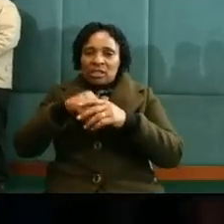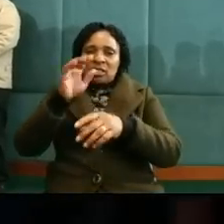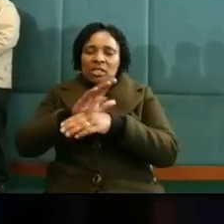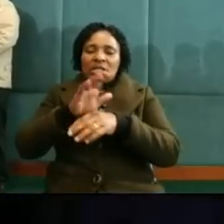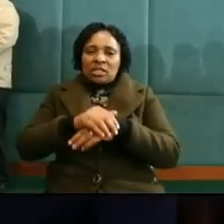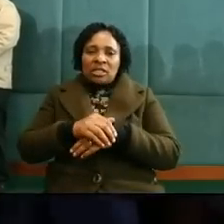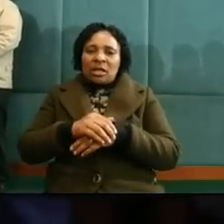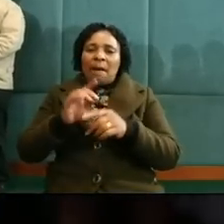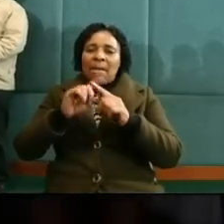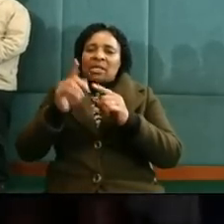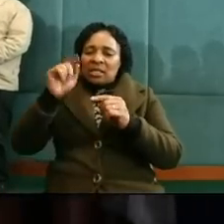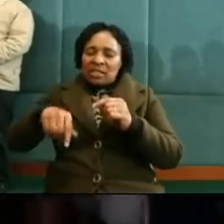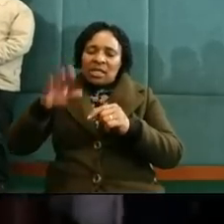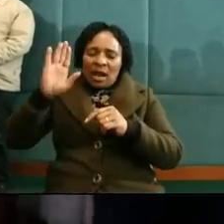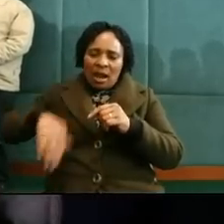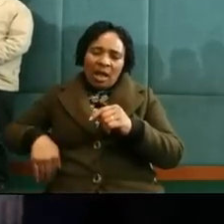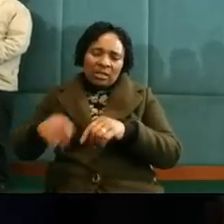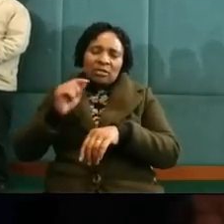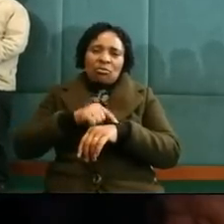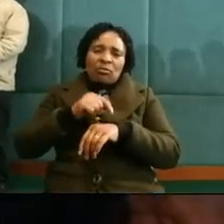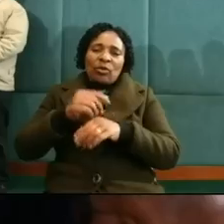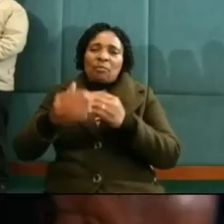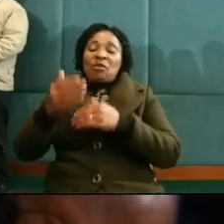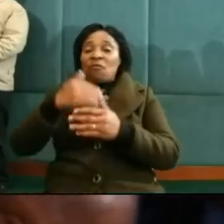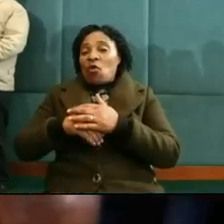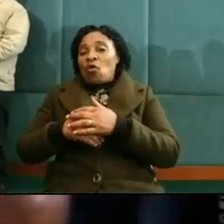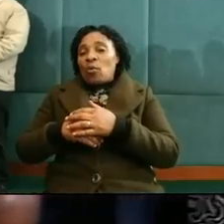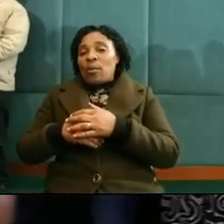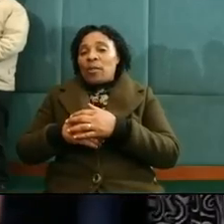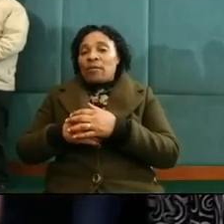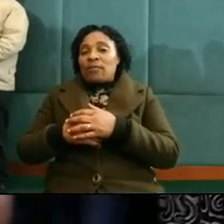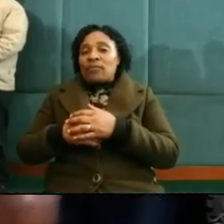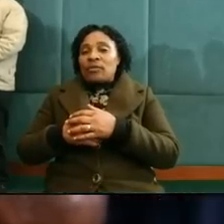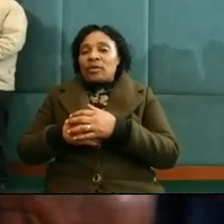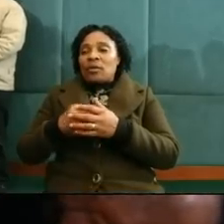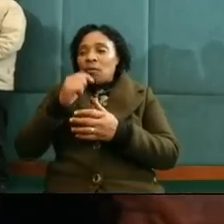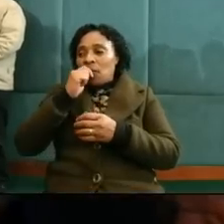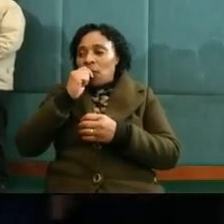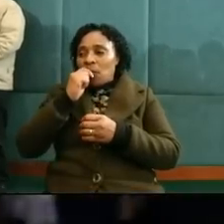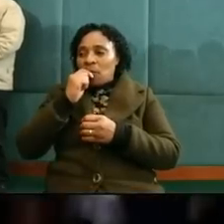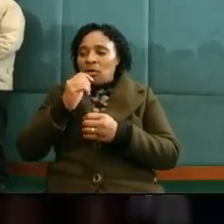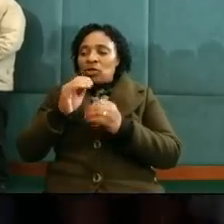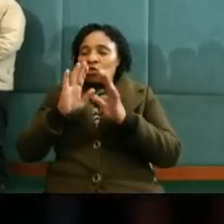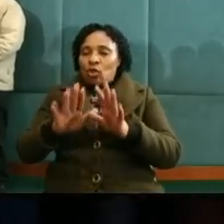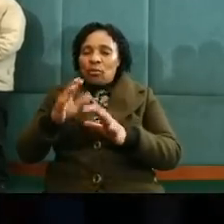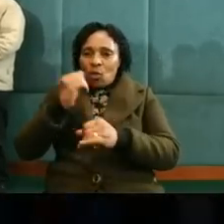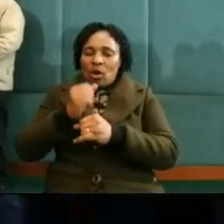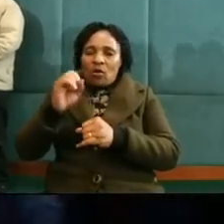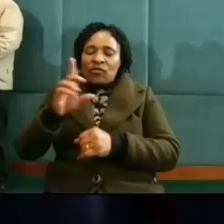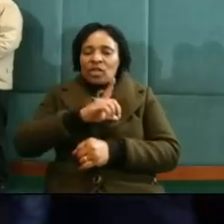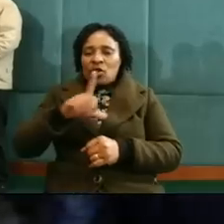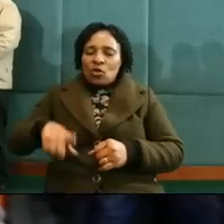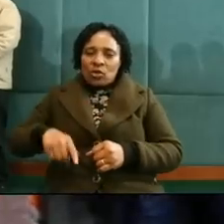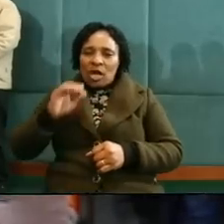But on these last moments before the ref blows, they have a little stuff to work out with the Lord.